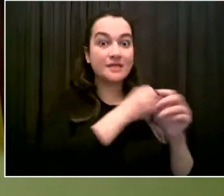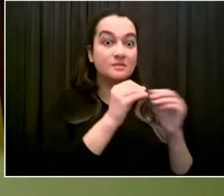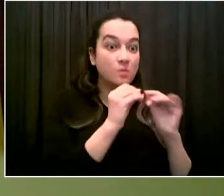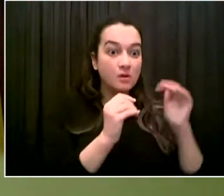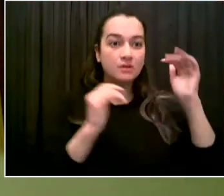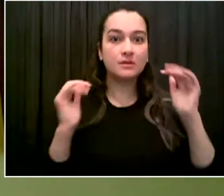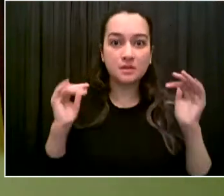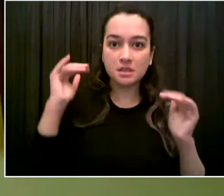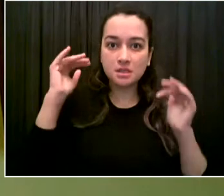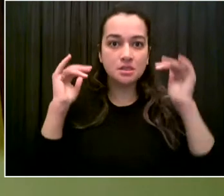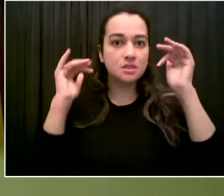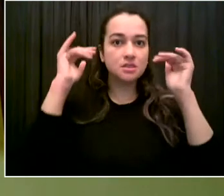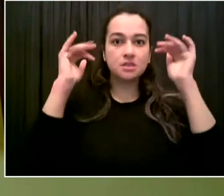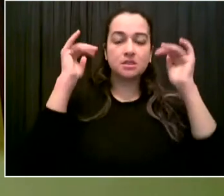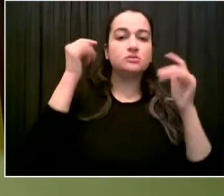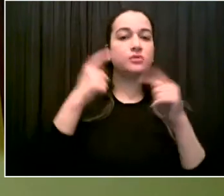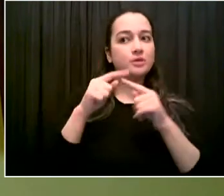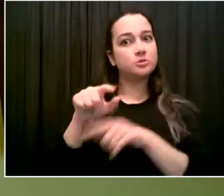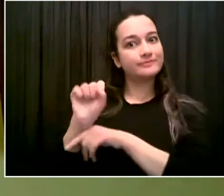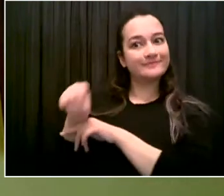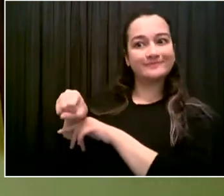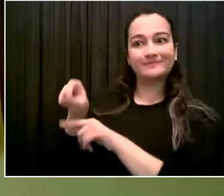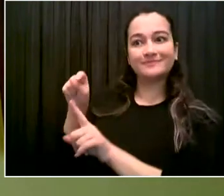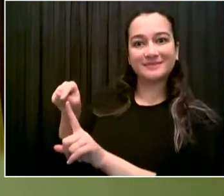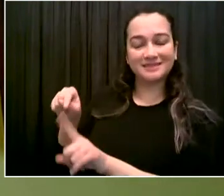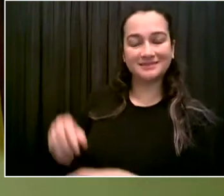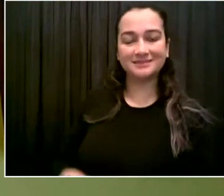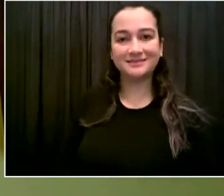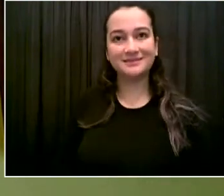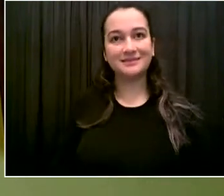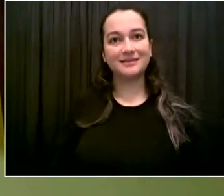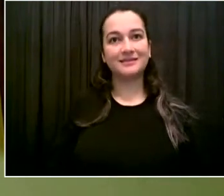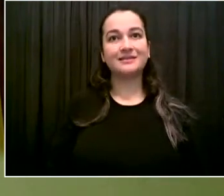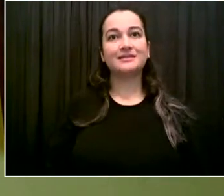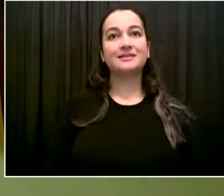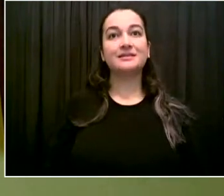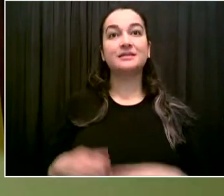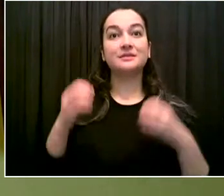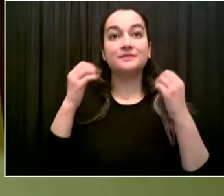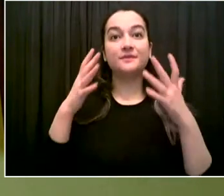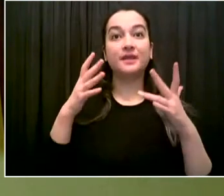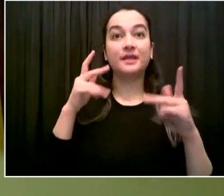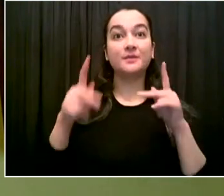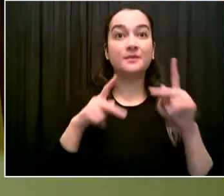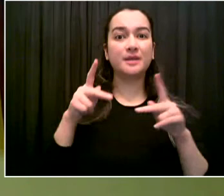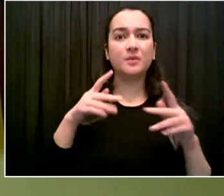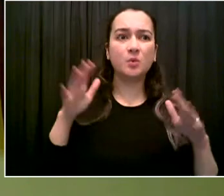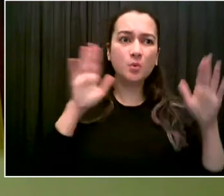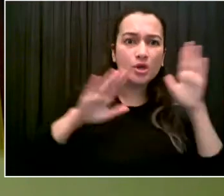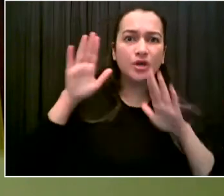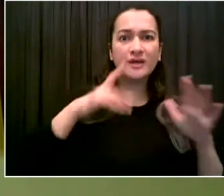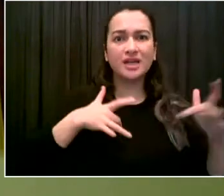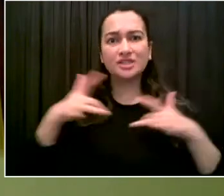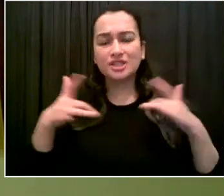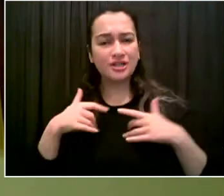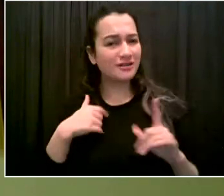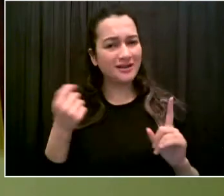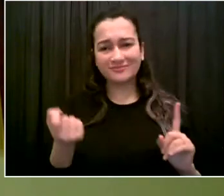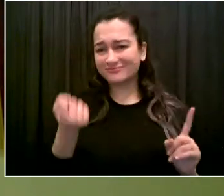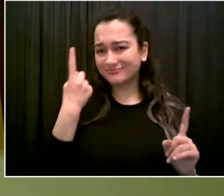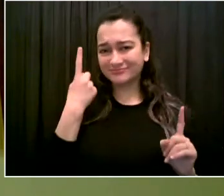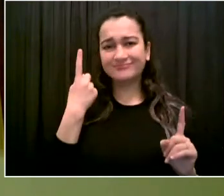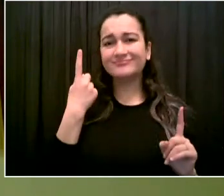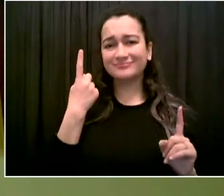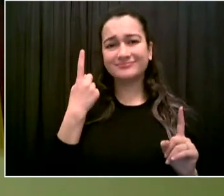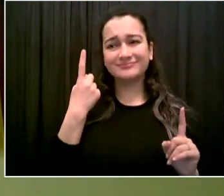play out in many parts of the world. As the mayor notes, most of these variants tend to be more infectious. Some of them have shown to